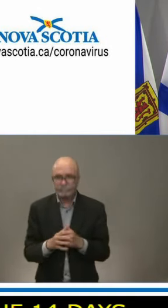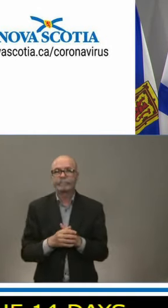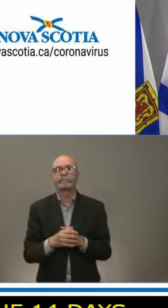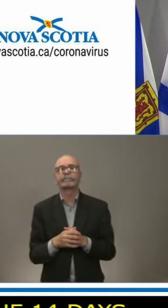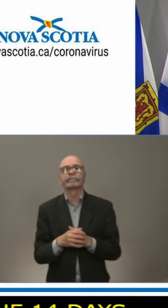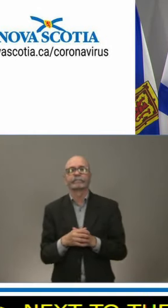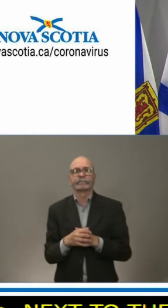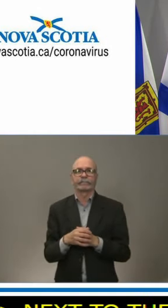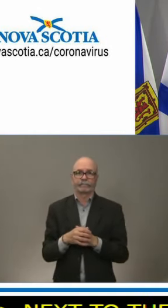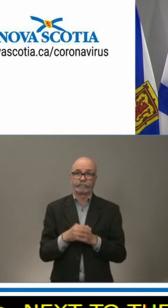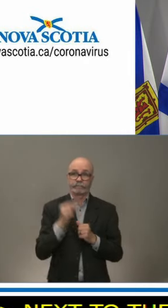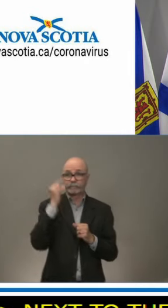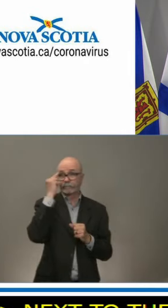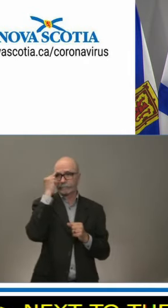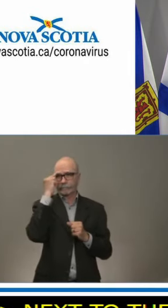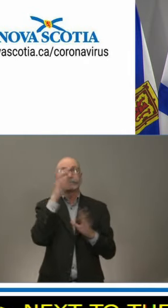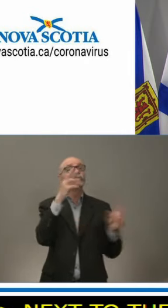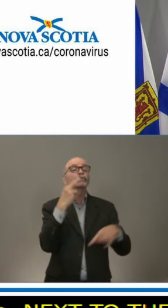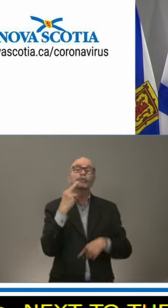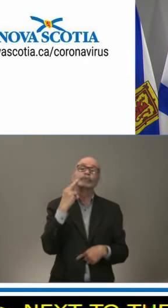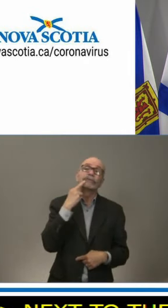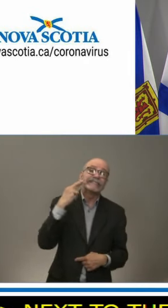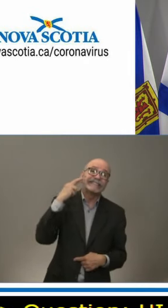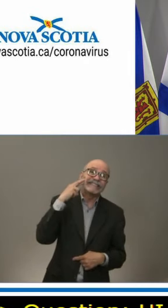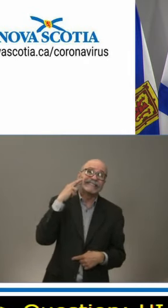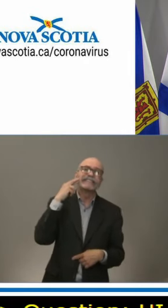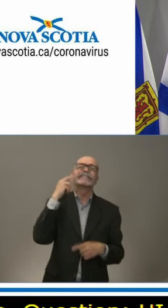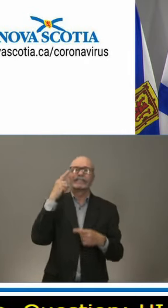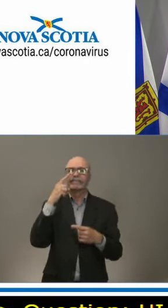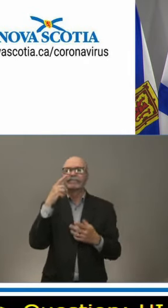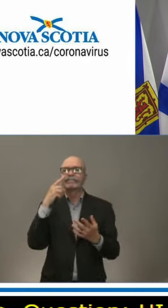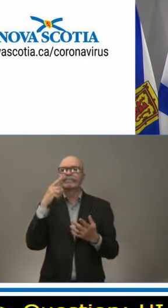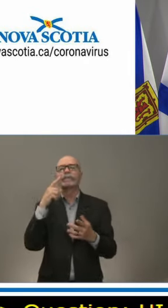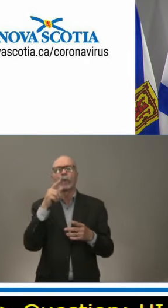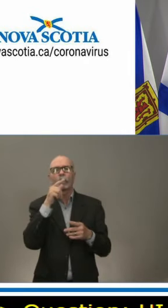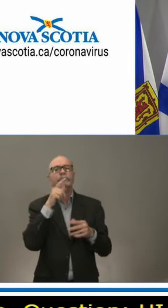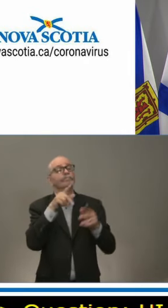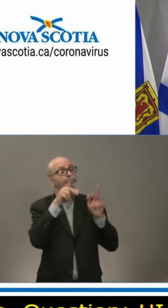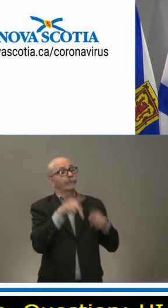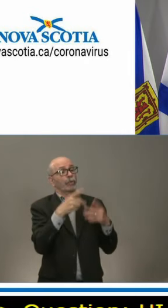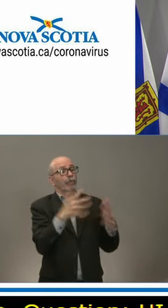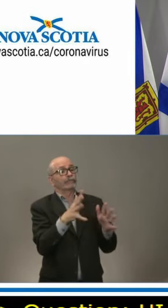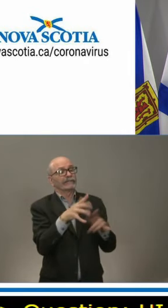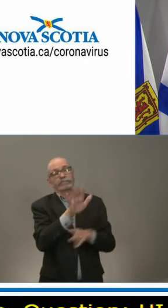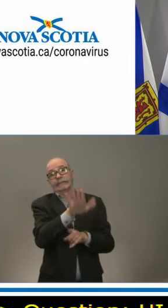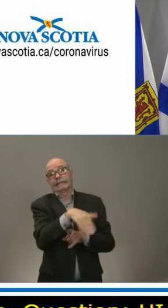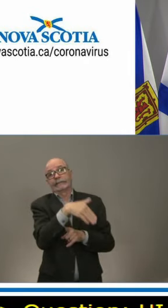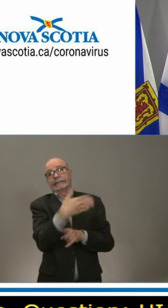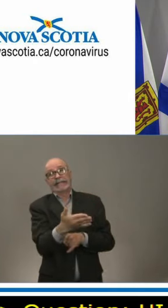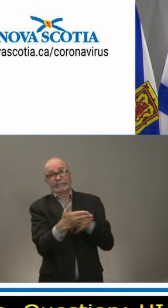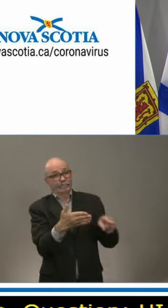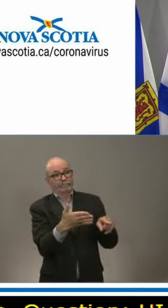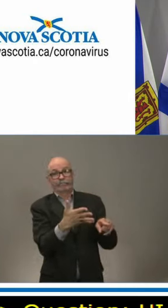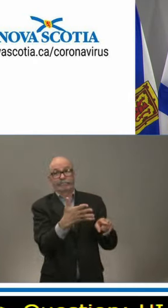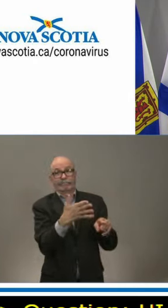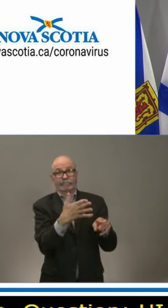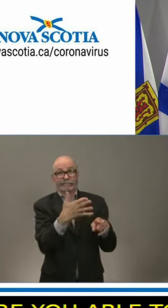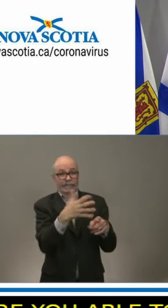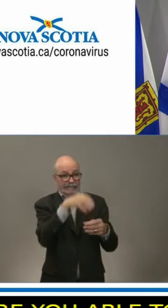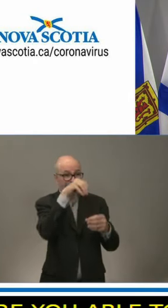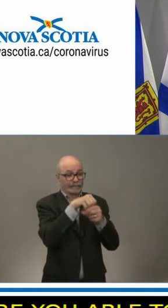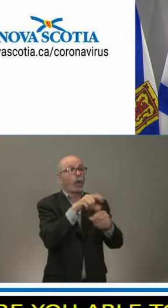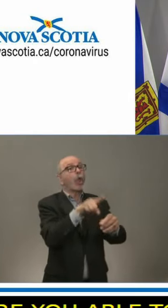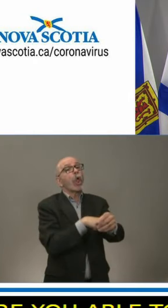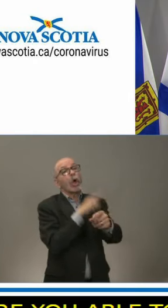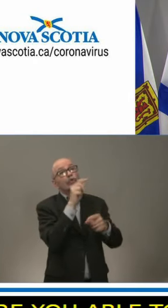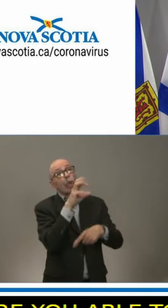resident or the person who died from COVID-19 was a resident of a long-term care home? As I